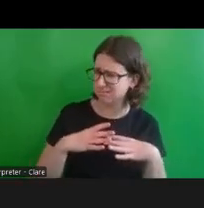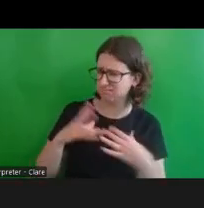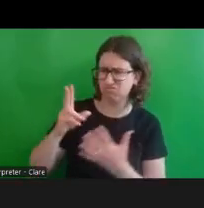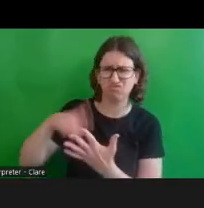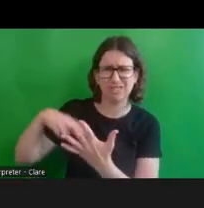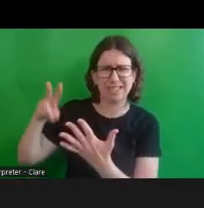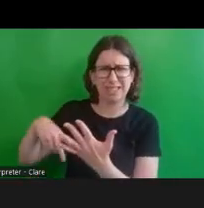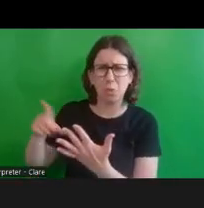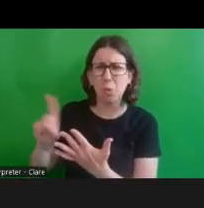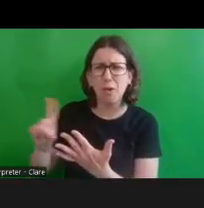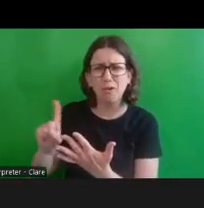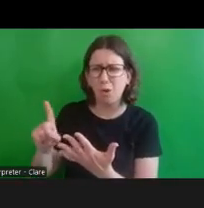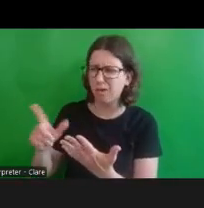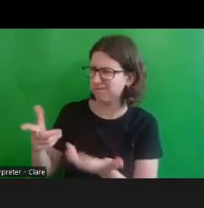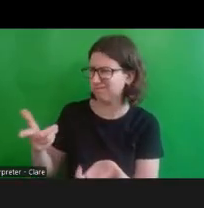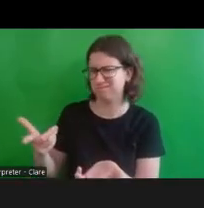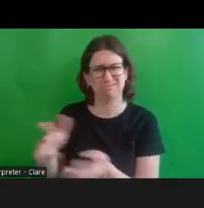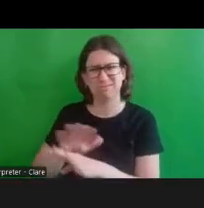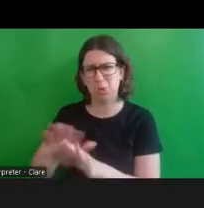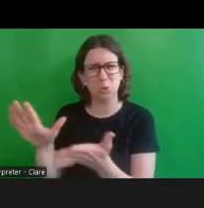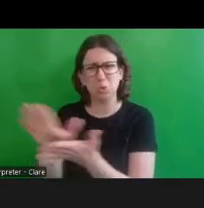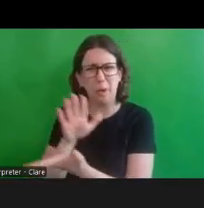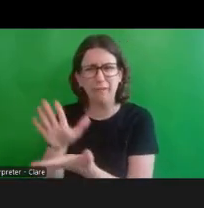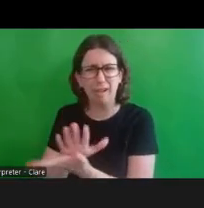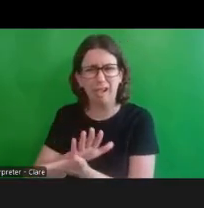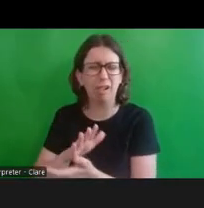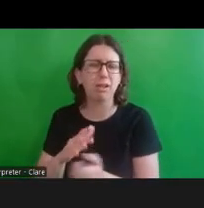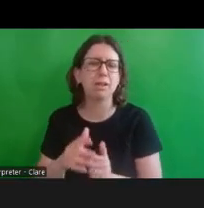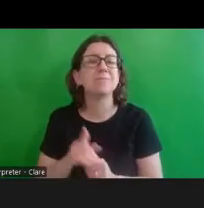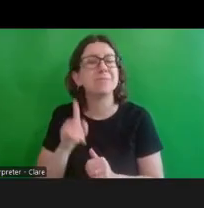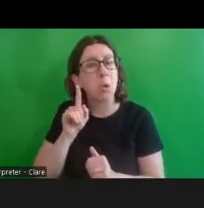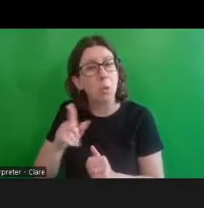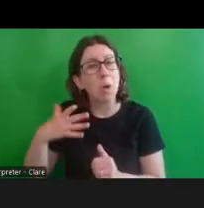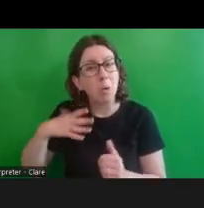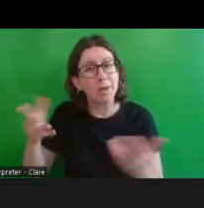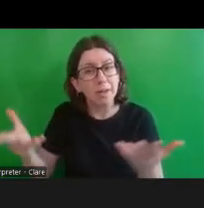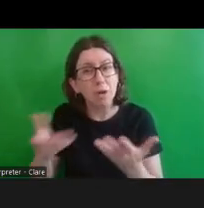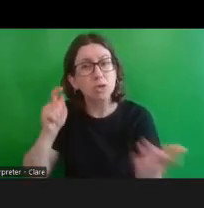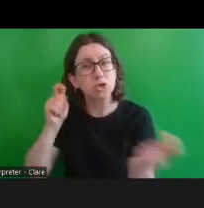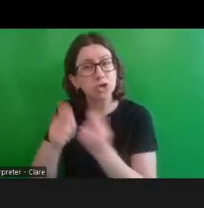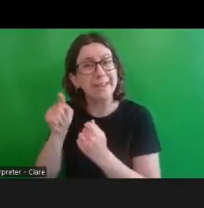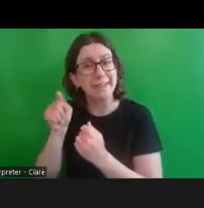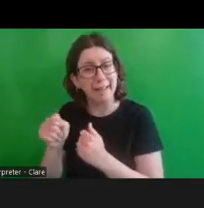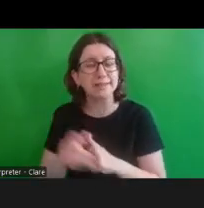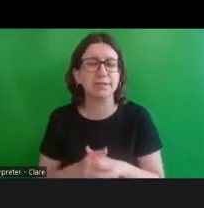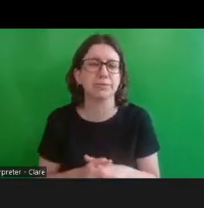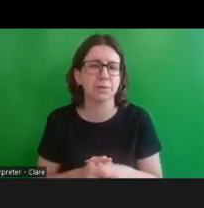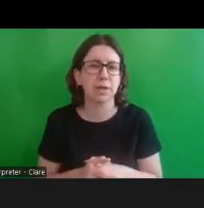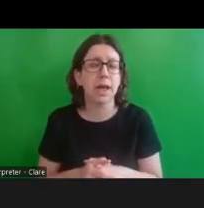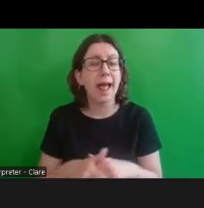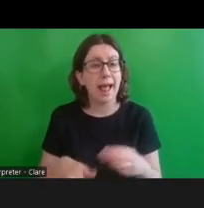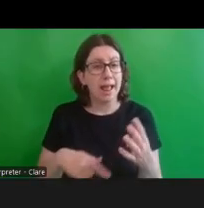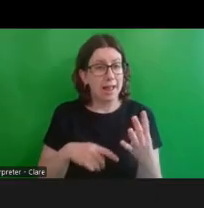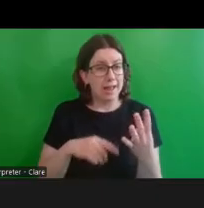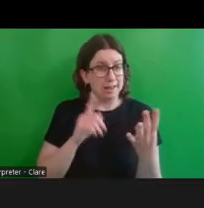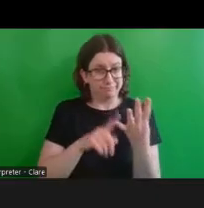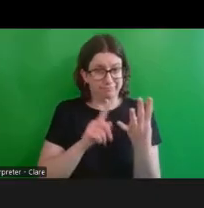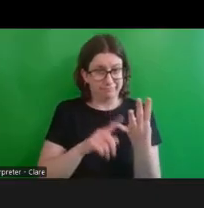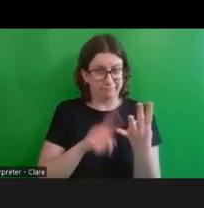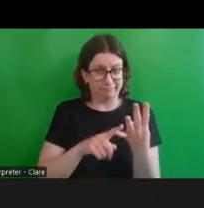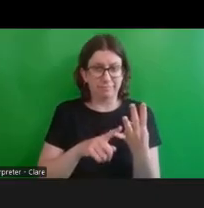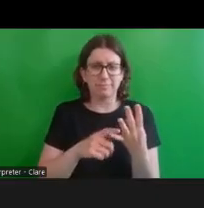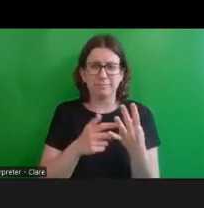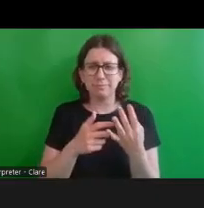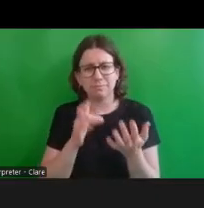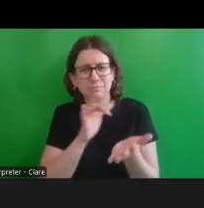something we feel is joyful? And so that perception is key to the campaign. And And lastly, our devices are becoming the entry point for all